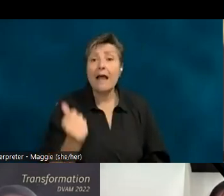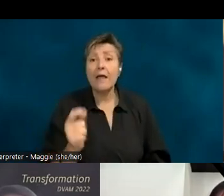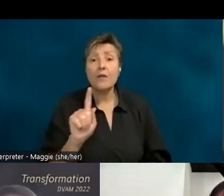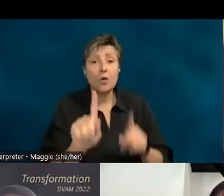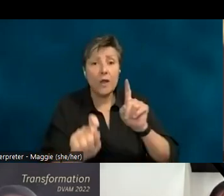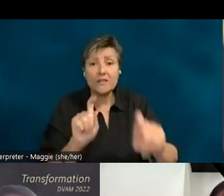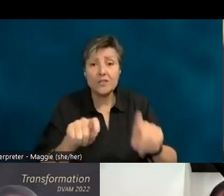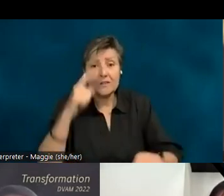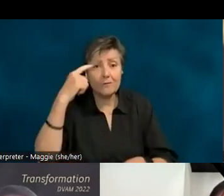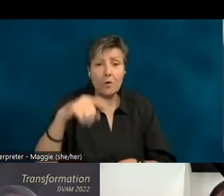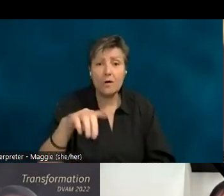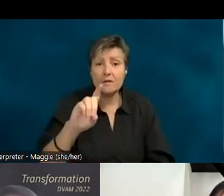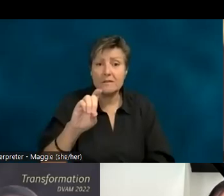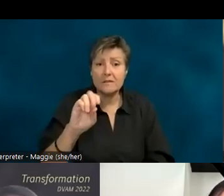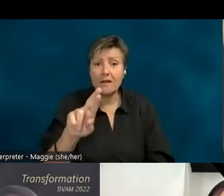Burton?